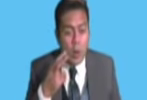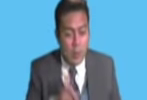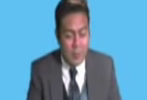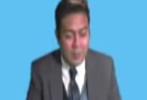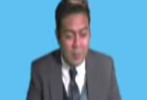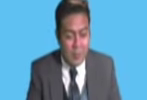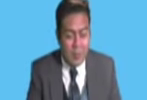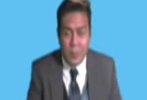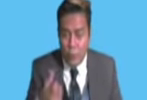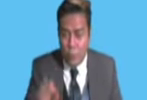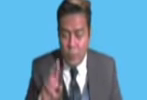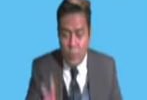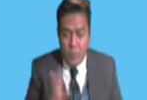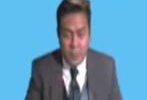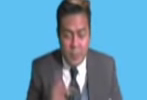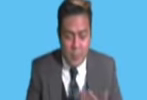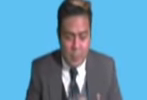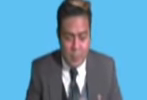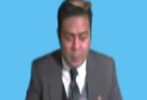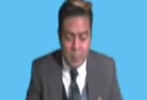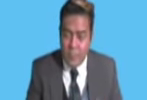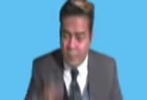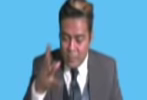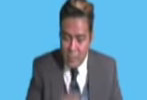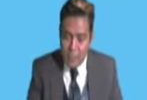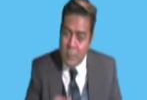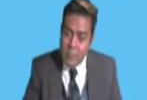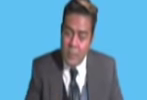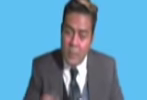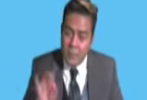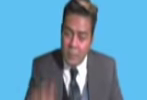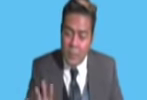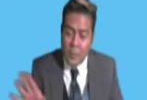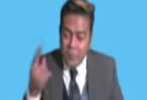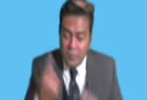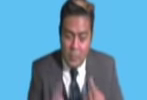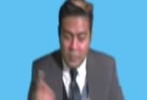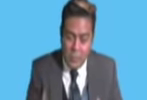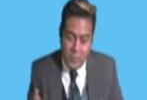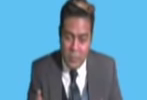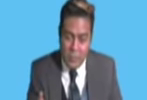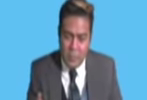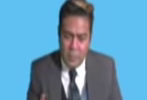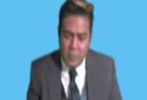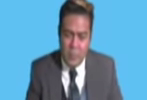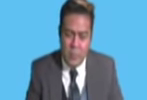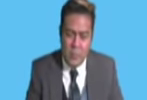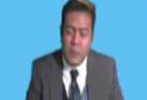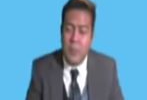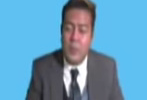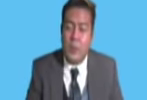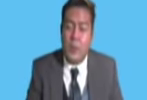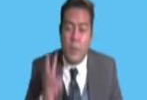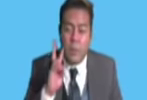total amount used for the program, the total amount paid out to each hardware shop, or the amount paid up to